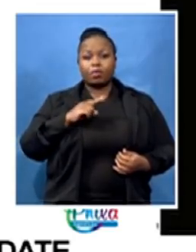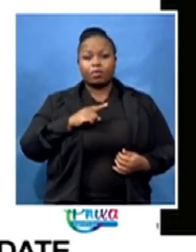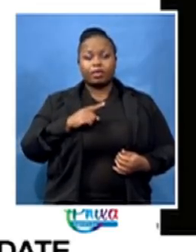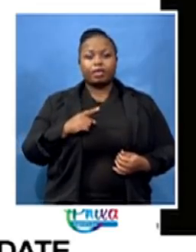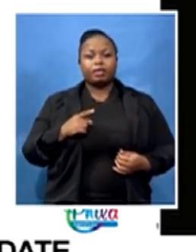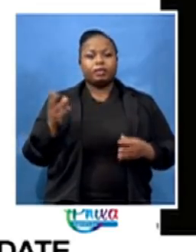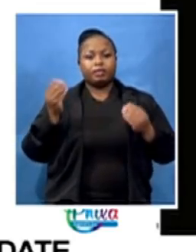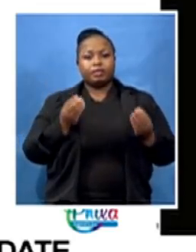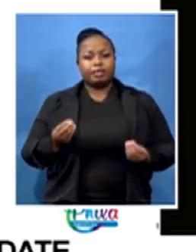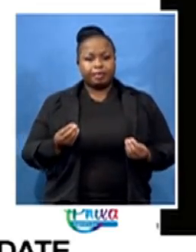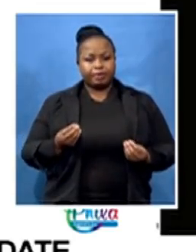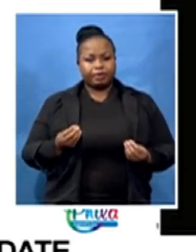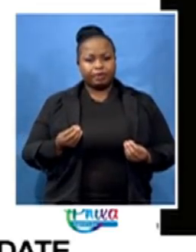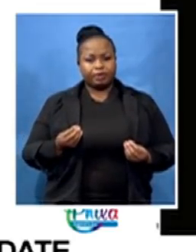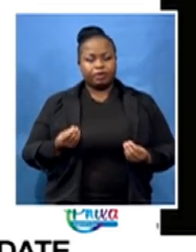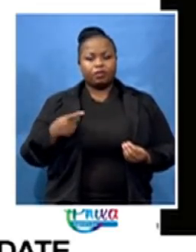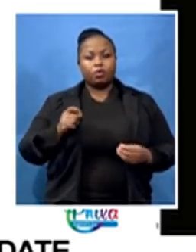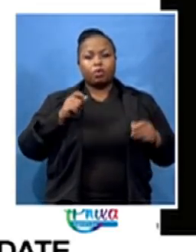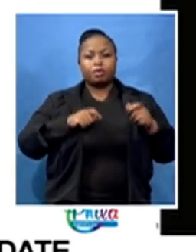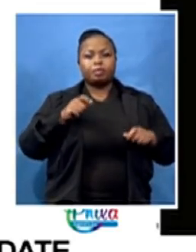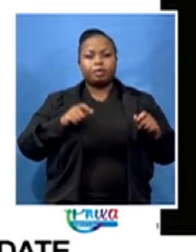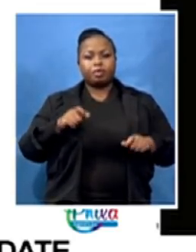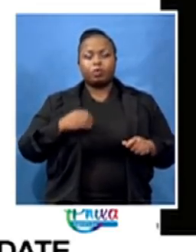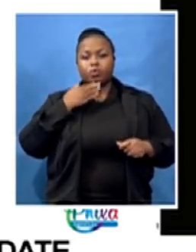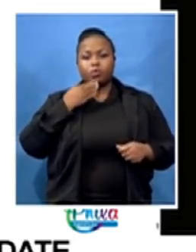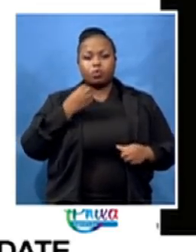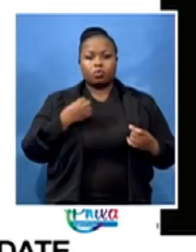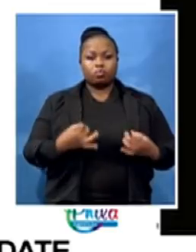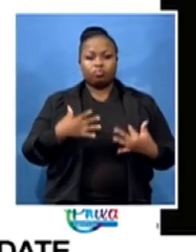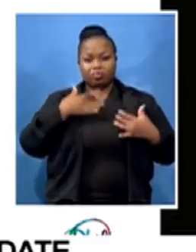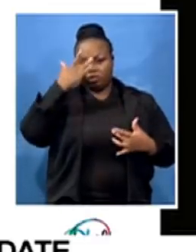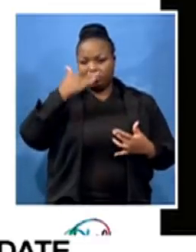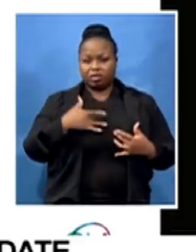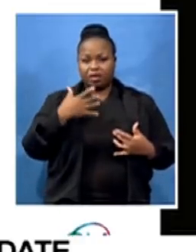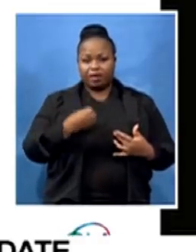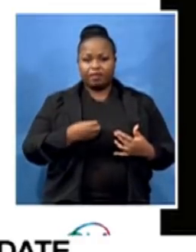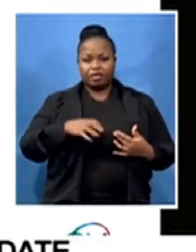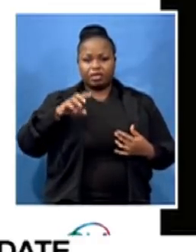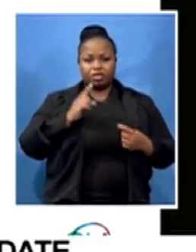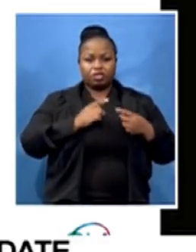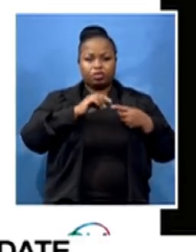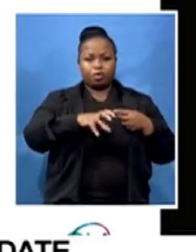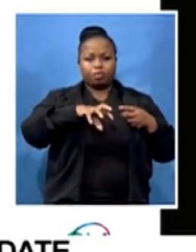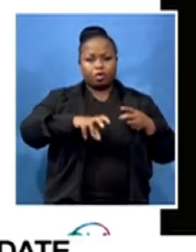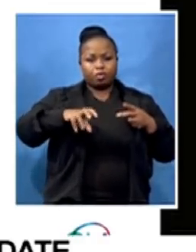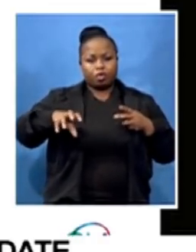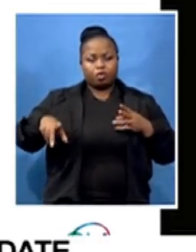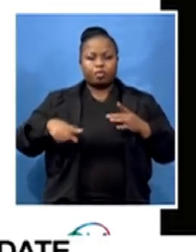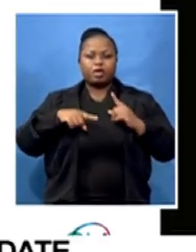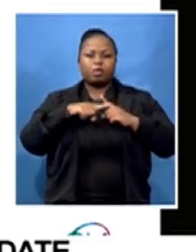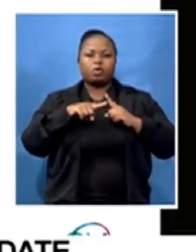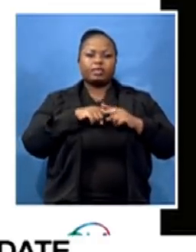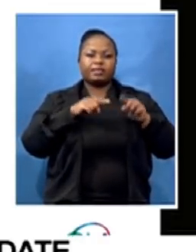people who are infected in each province, the positivity rate is different. So if you went to Mpumalanga, you